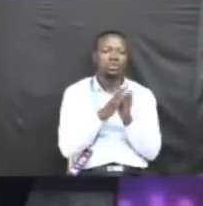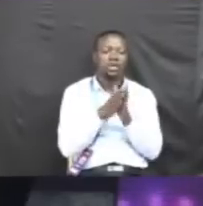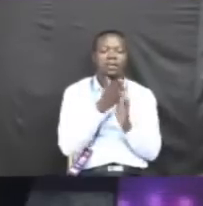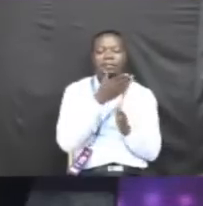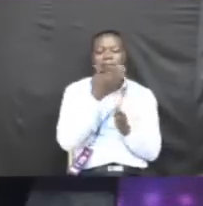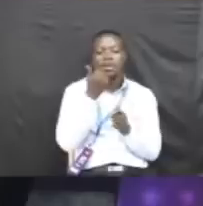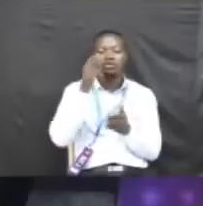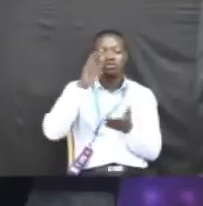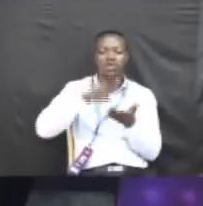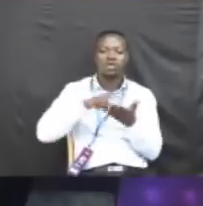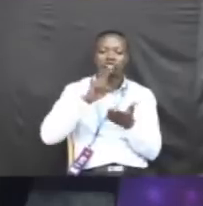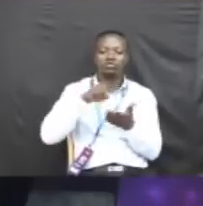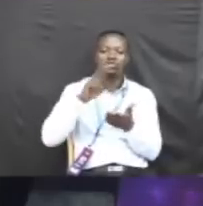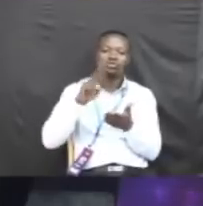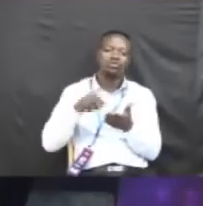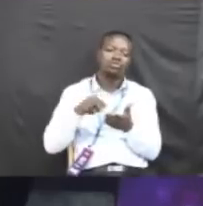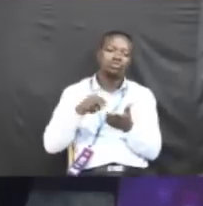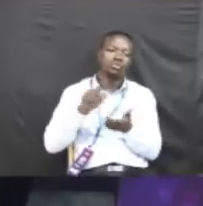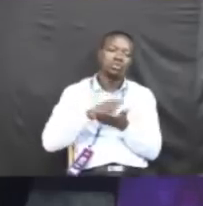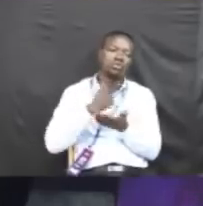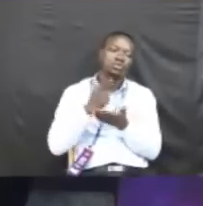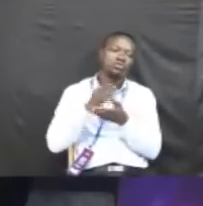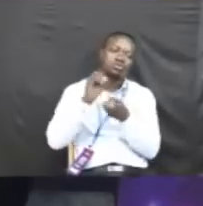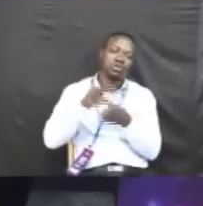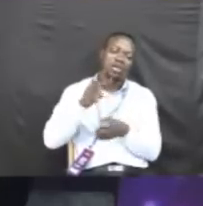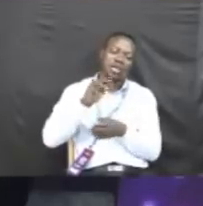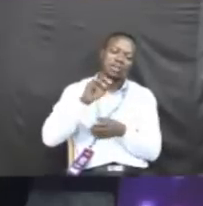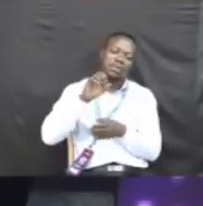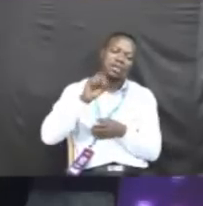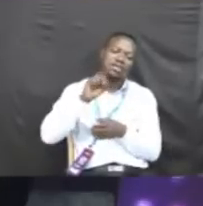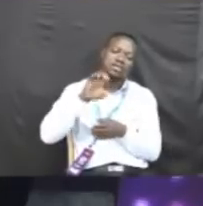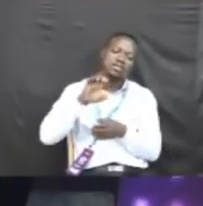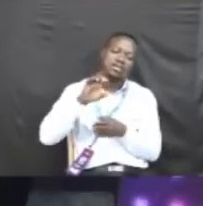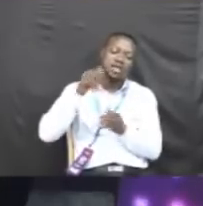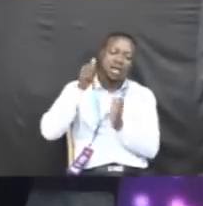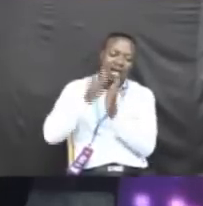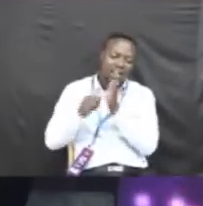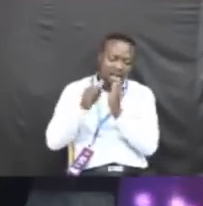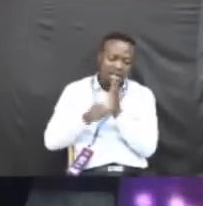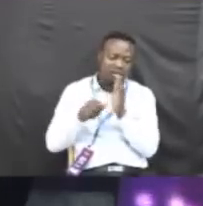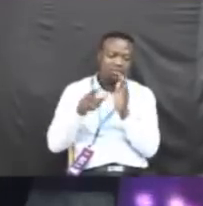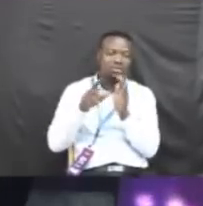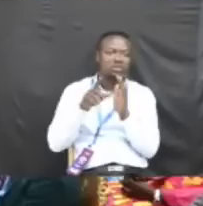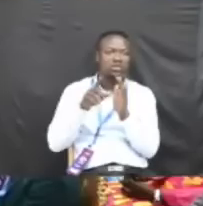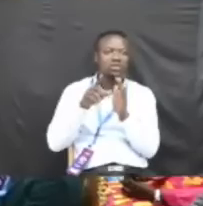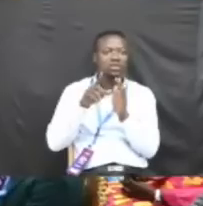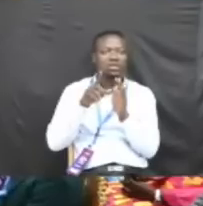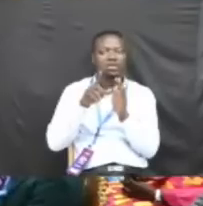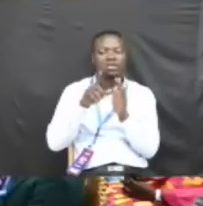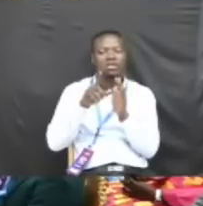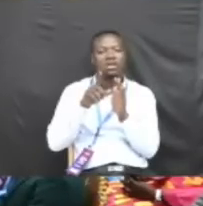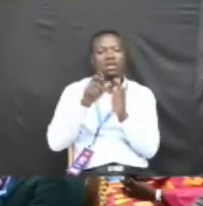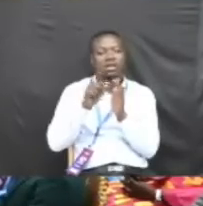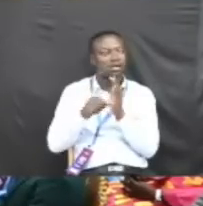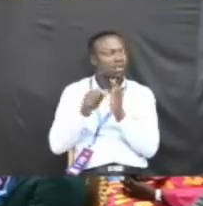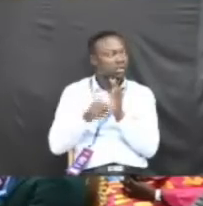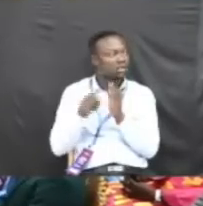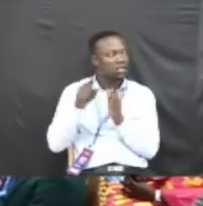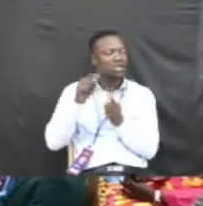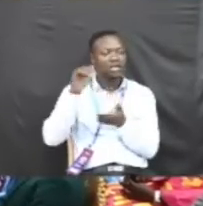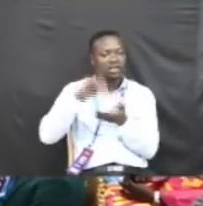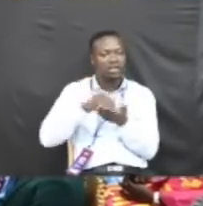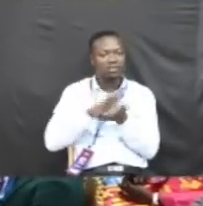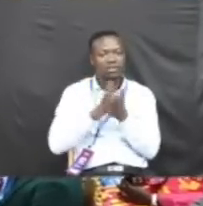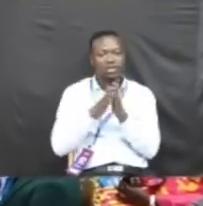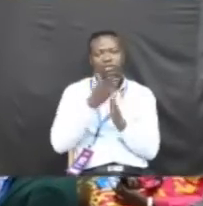graduating student in MSE accounting and finance from Accra Business School. She was again a best